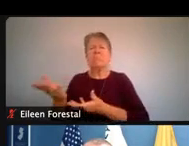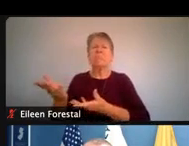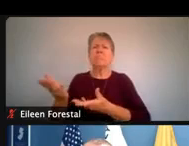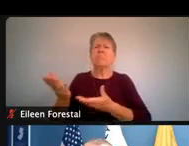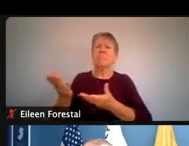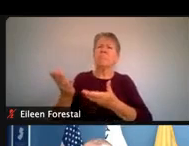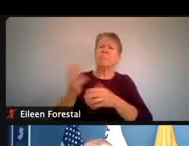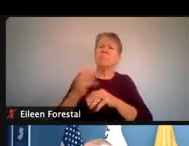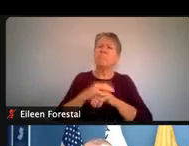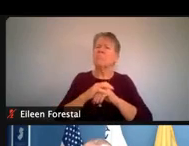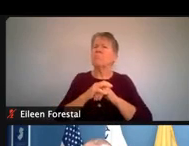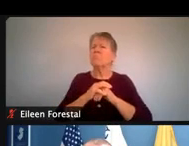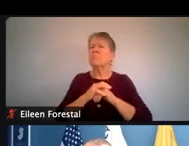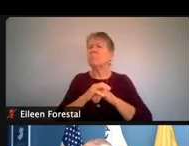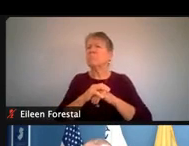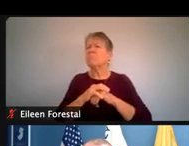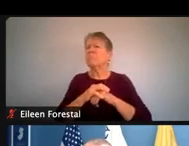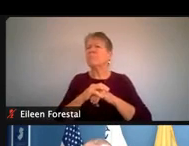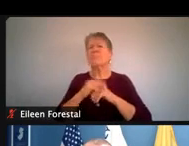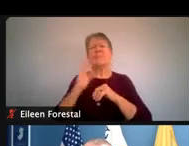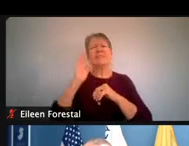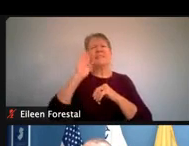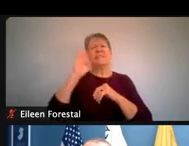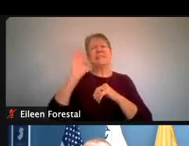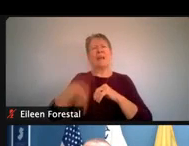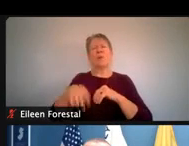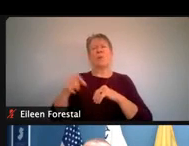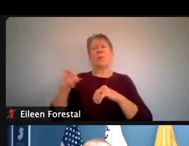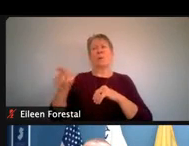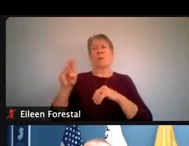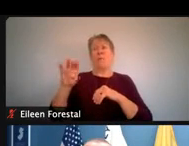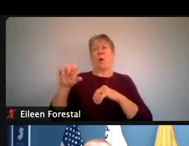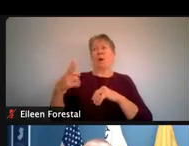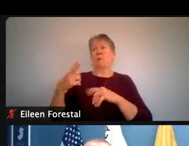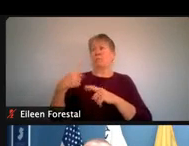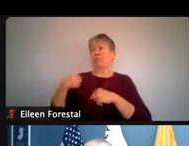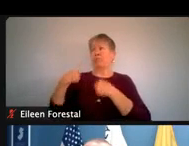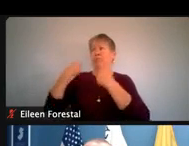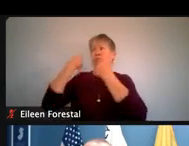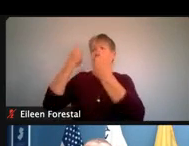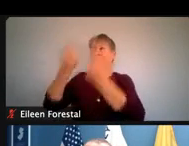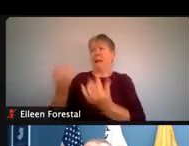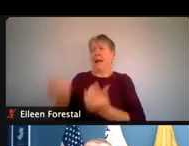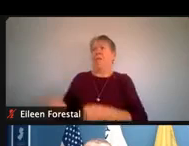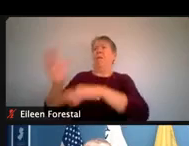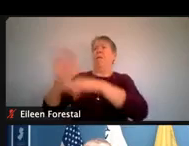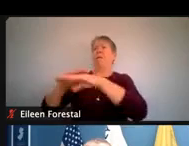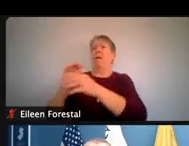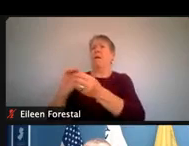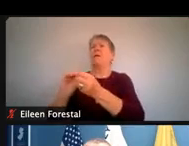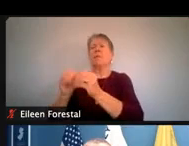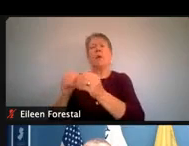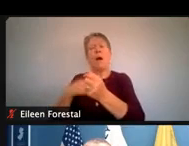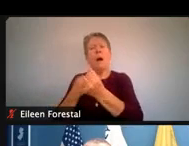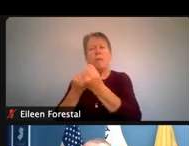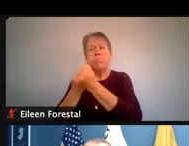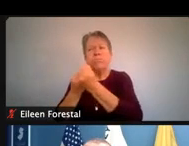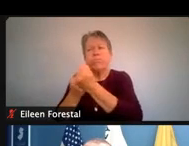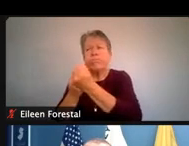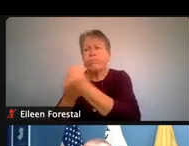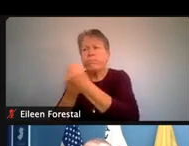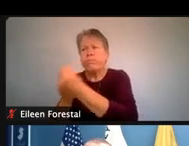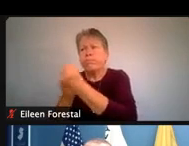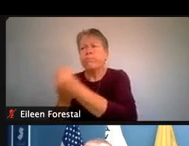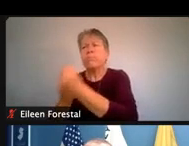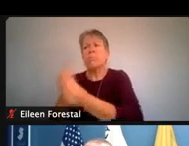than Newark. And we are right beside them in the steps that he's taken and the ones we're taking with him. Judy,